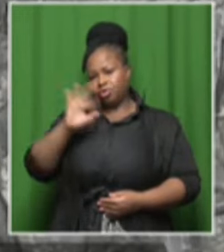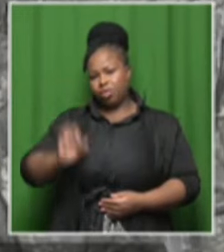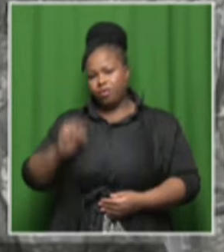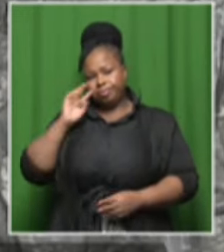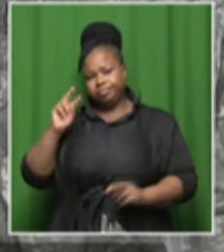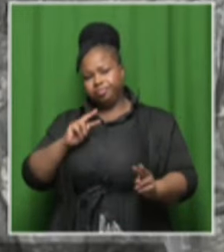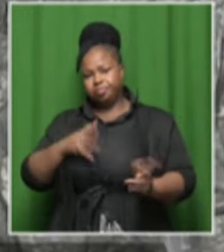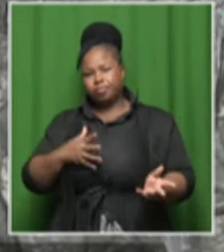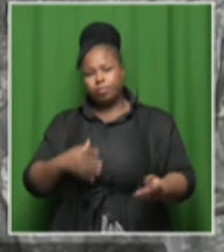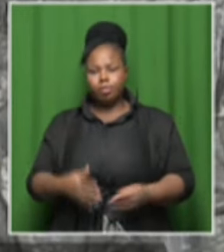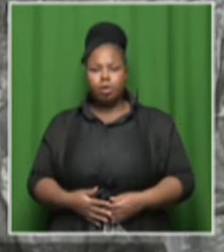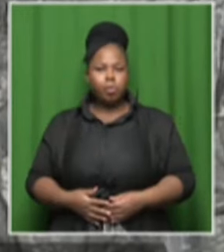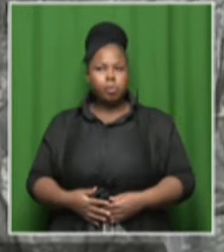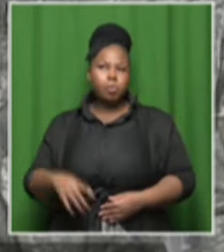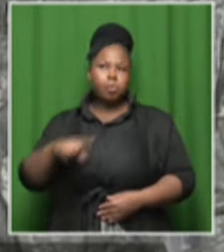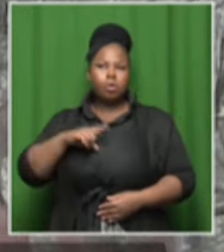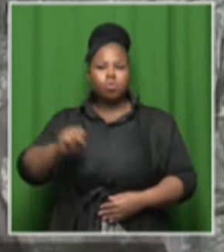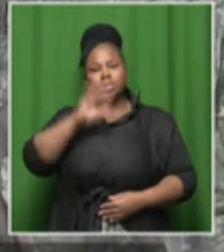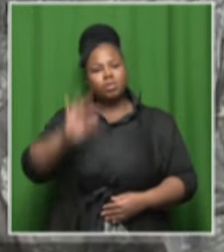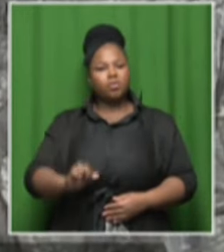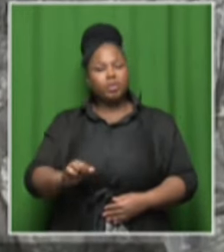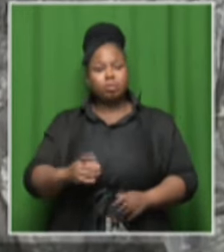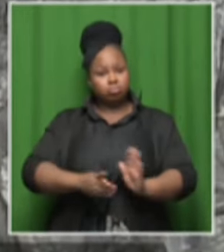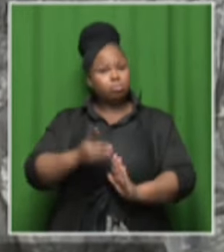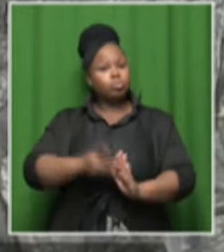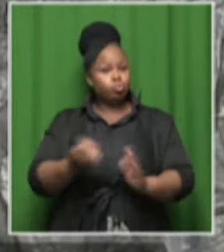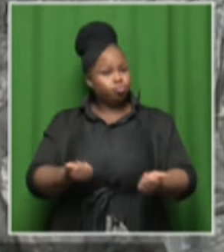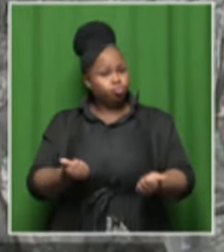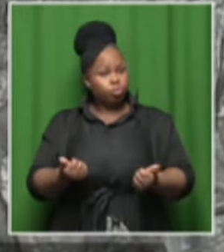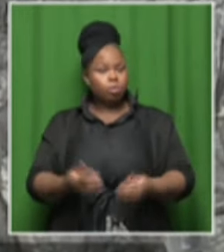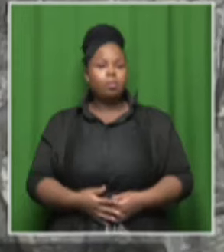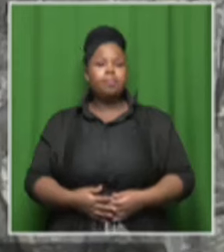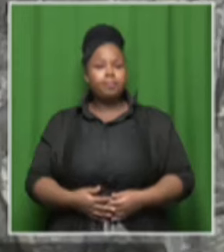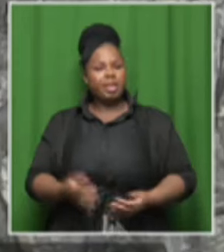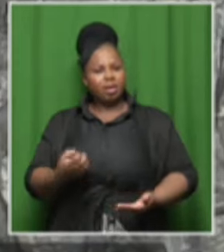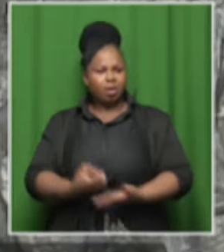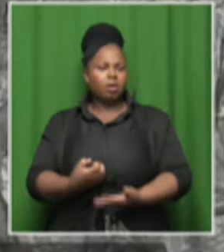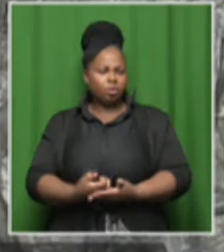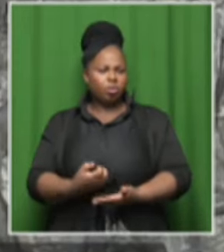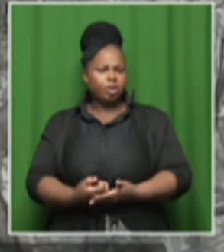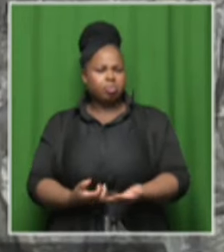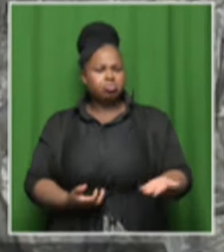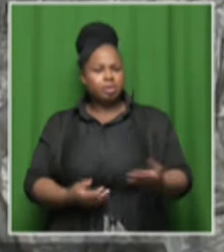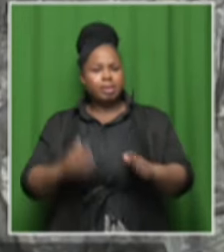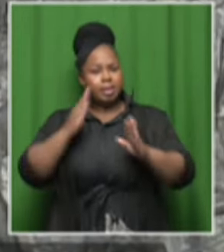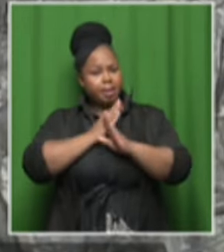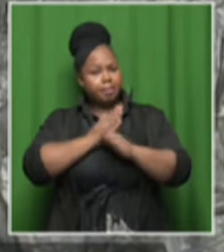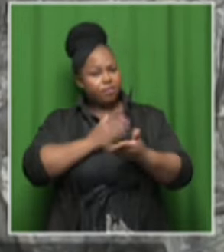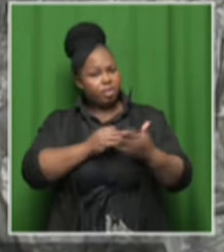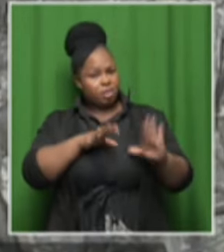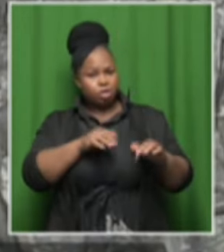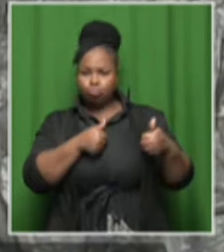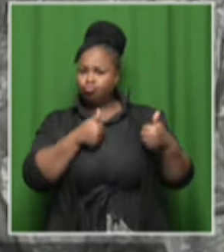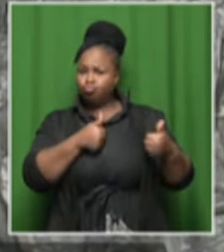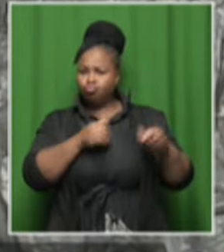on one hand, we're a very developed economy. We're a very mature economy, certainly in the private sector. And then, of